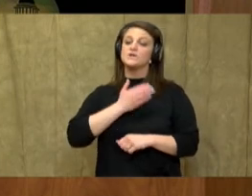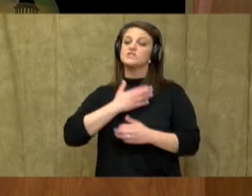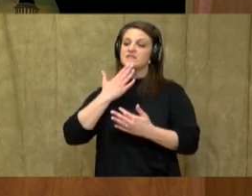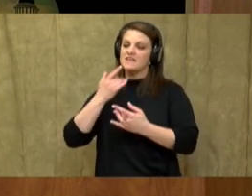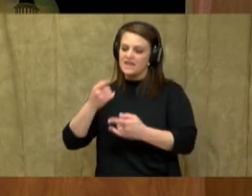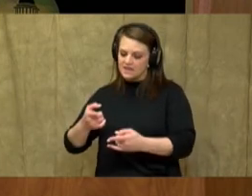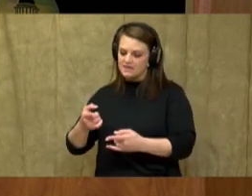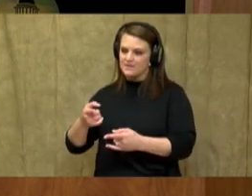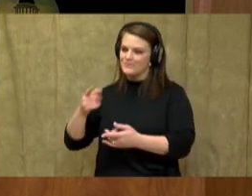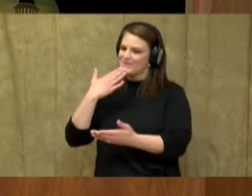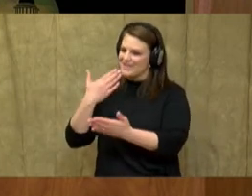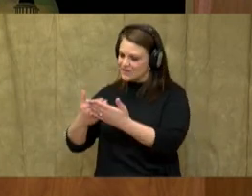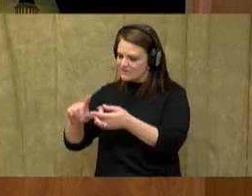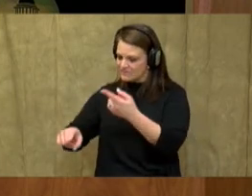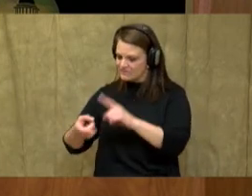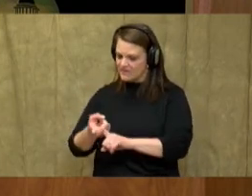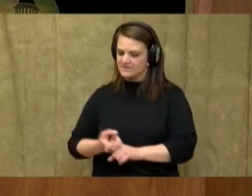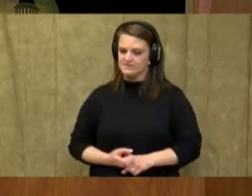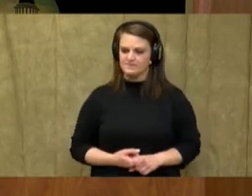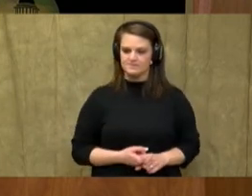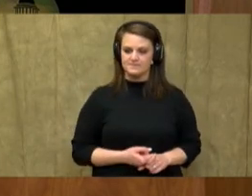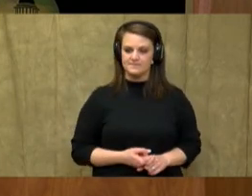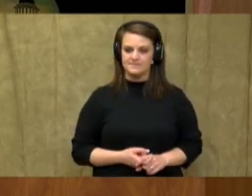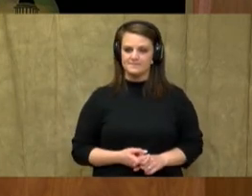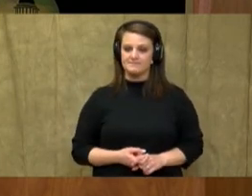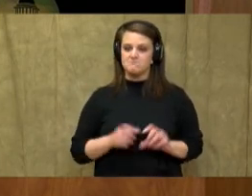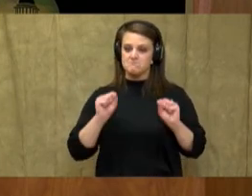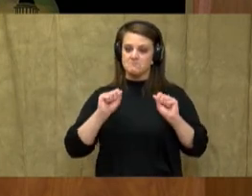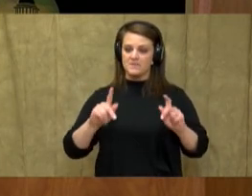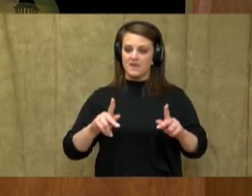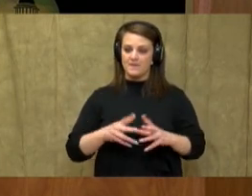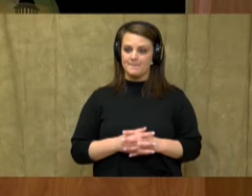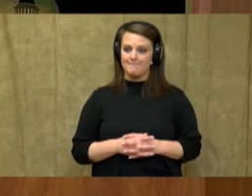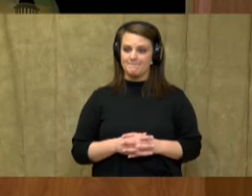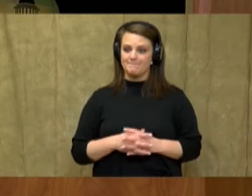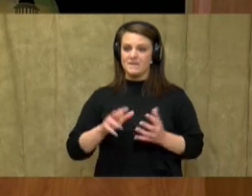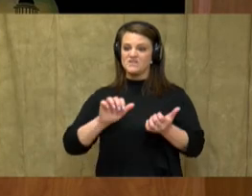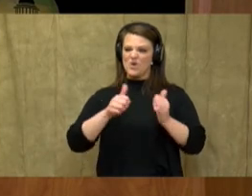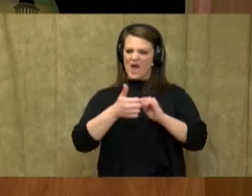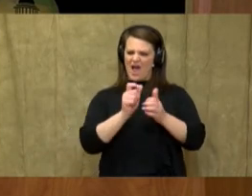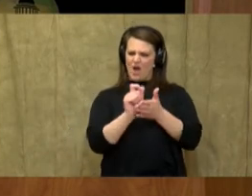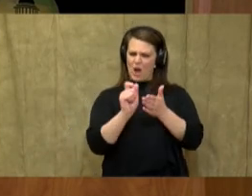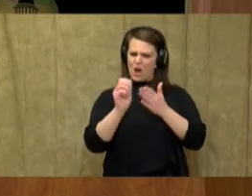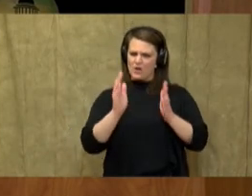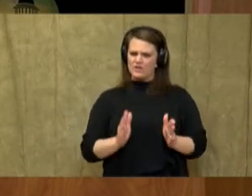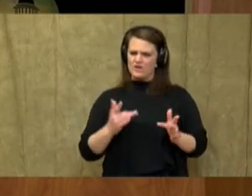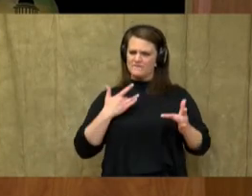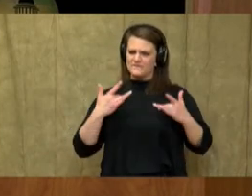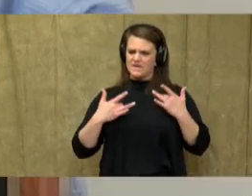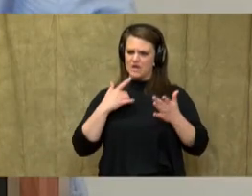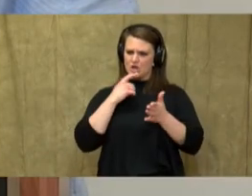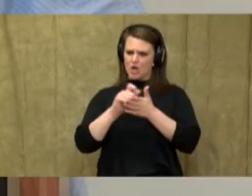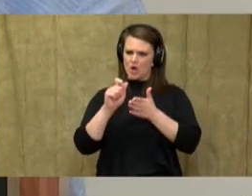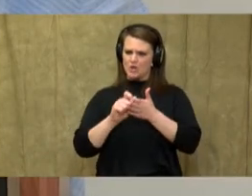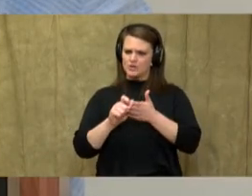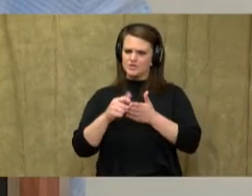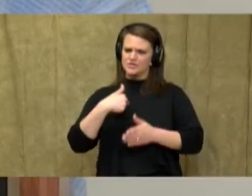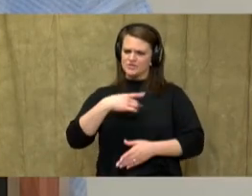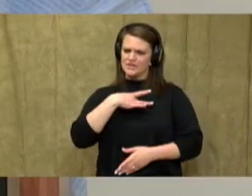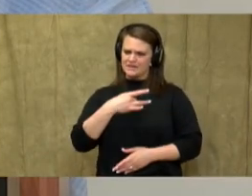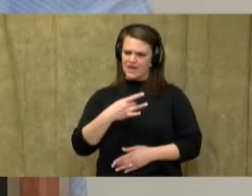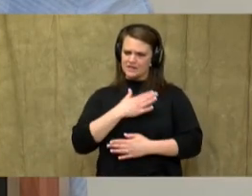and we should thank them for being great friends. Okay? So how does this author feel about spiders? I think she liked